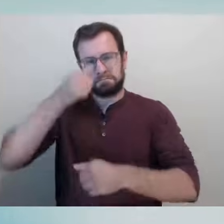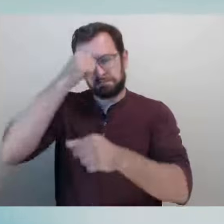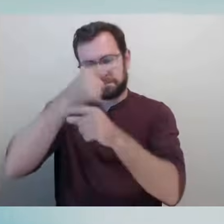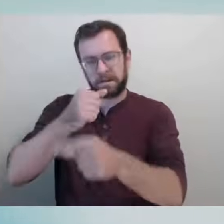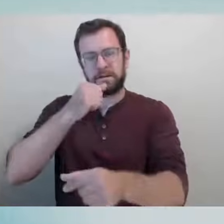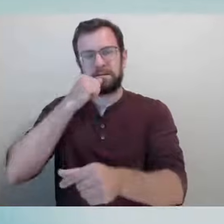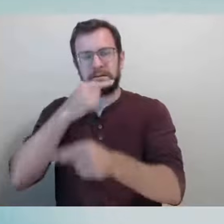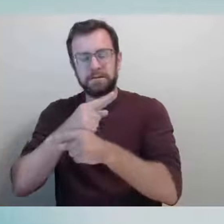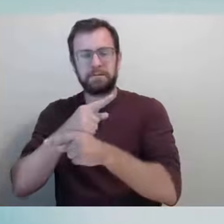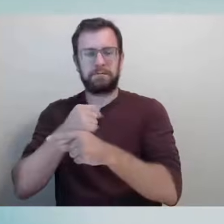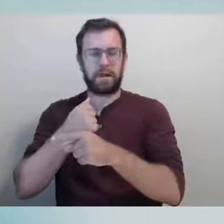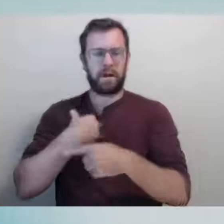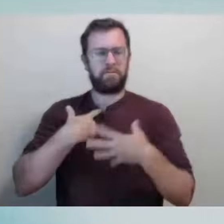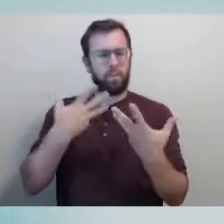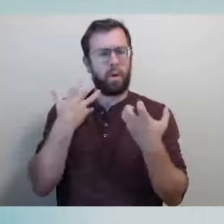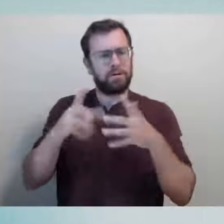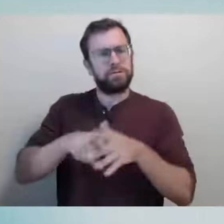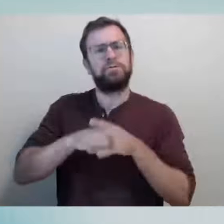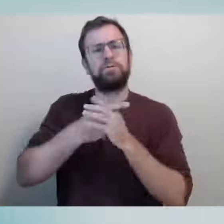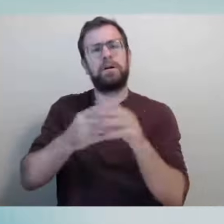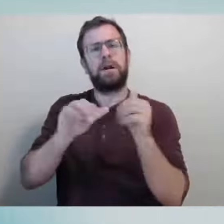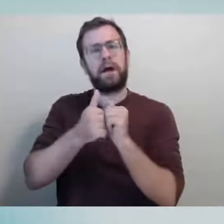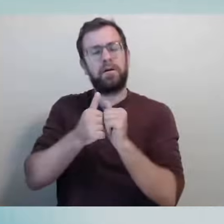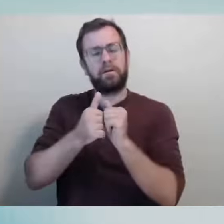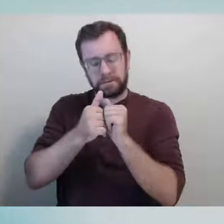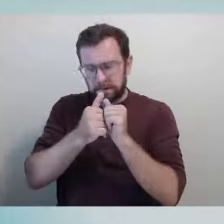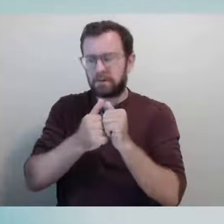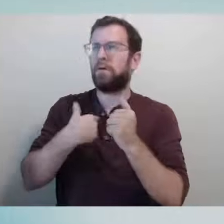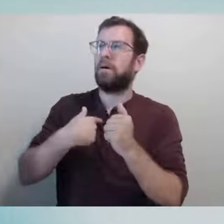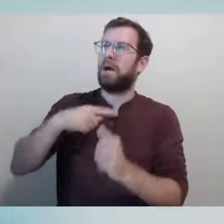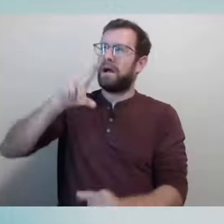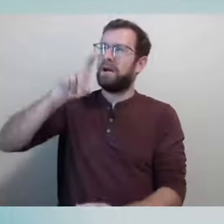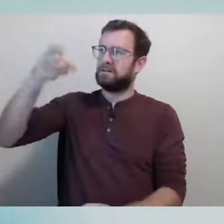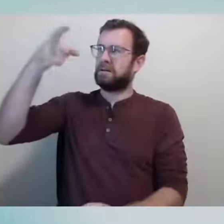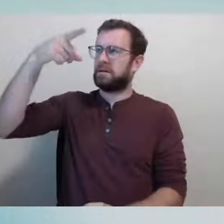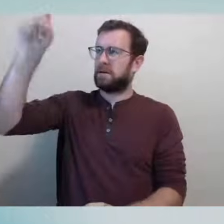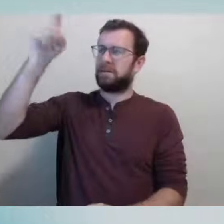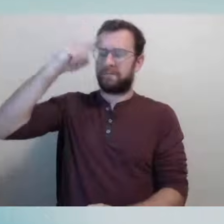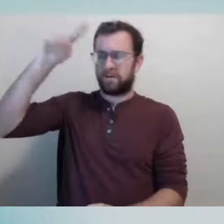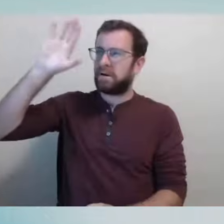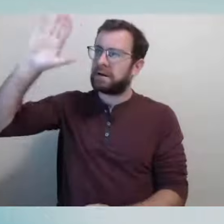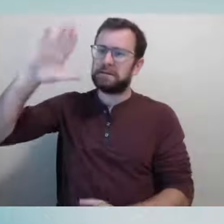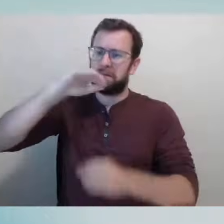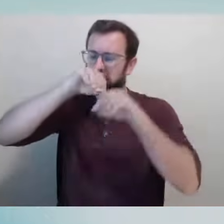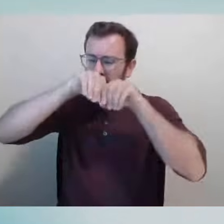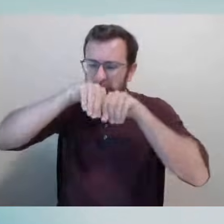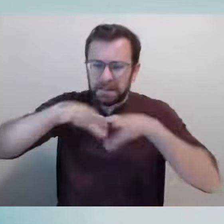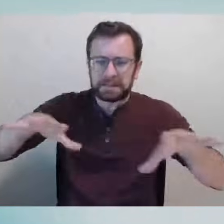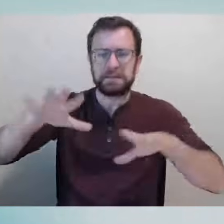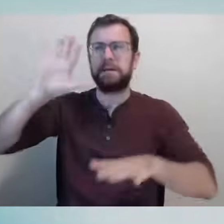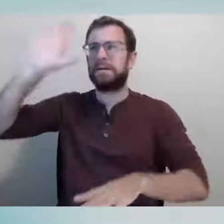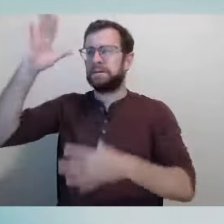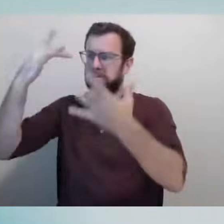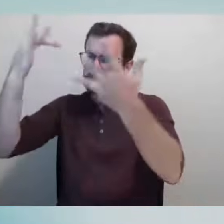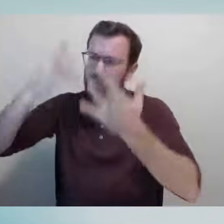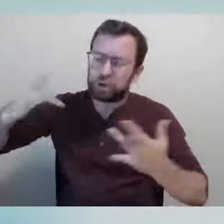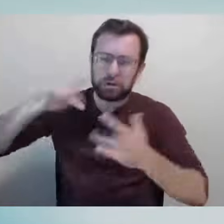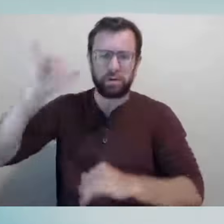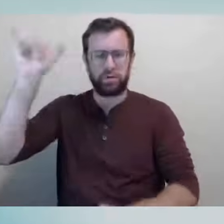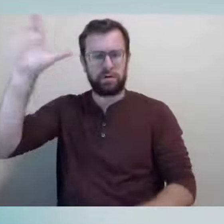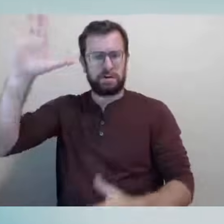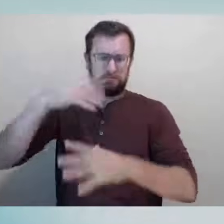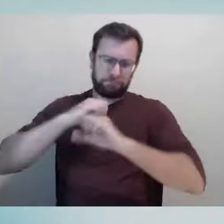me begin by asking Allah subhanahu wa ta'ala for His blessings, for His mercy, and for His